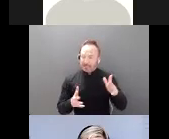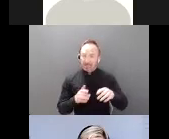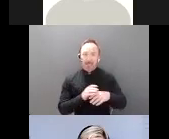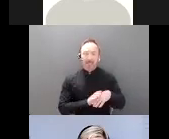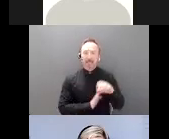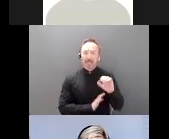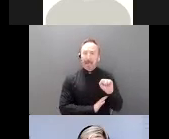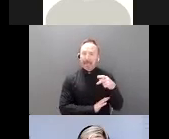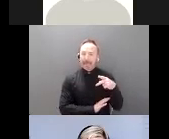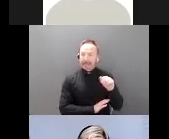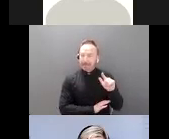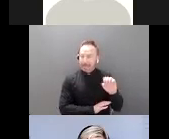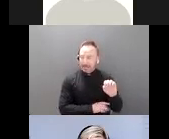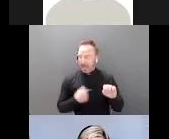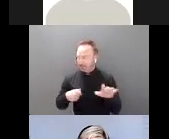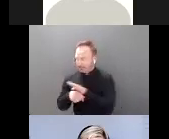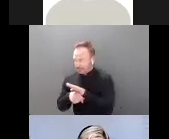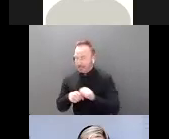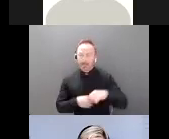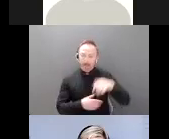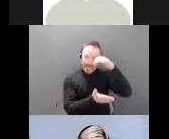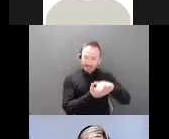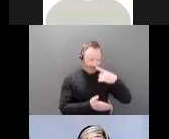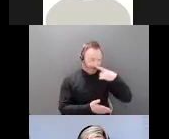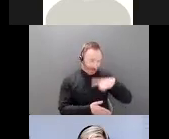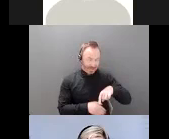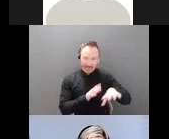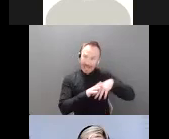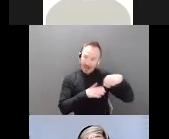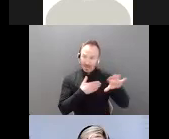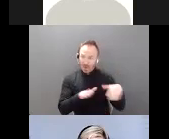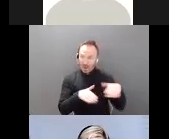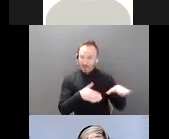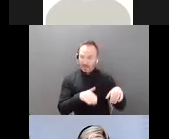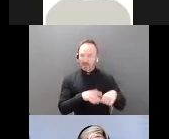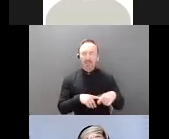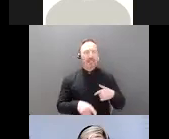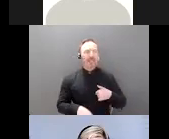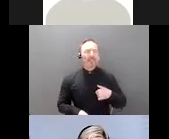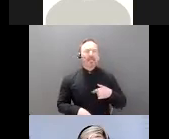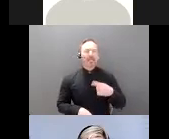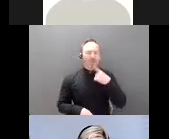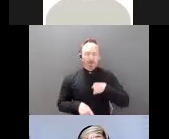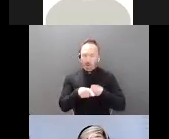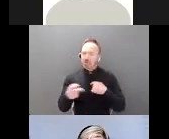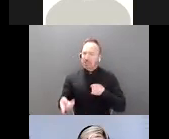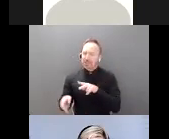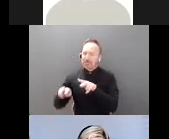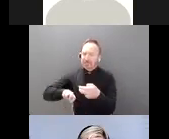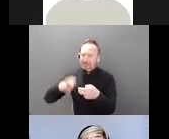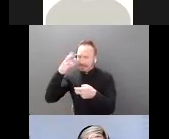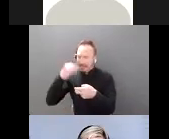my husband to walk her. And he said, oh, she was sleeping, so I didn't walk her. And then